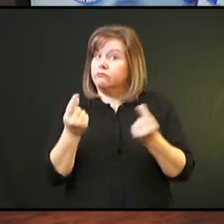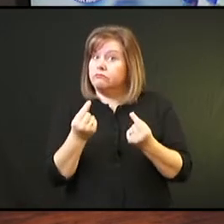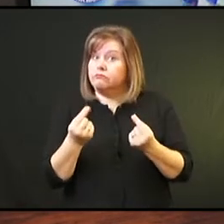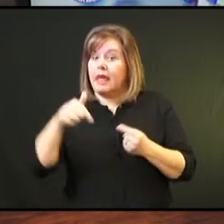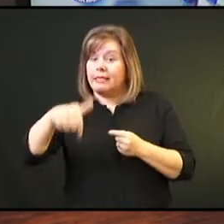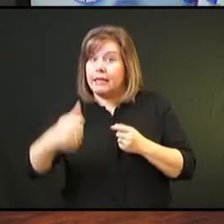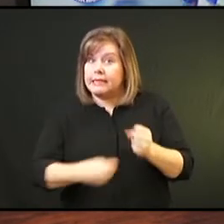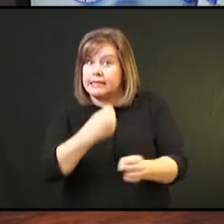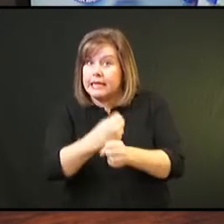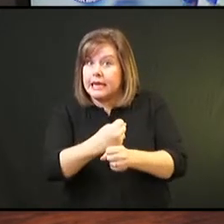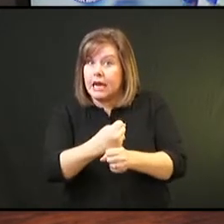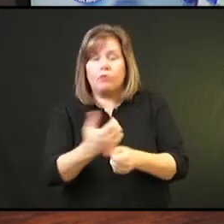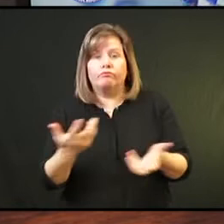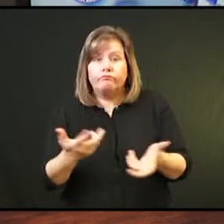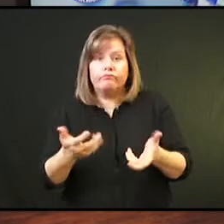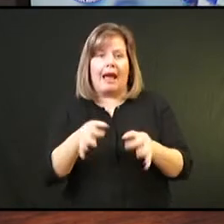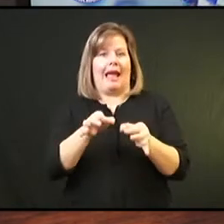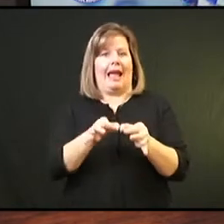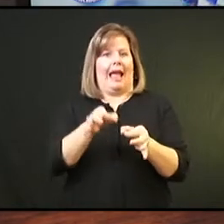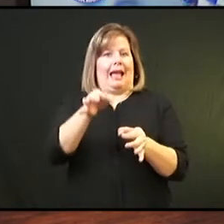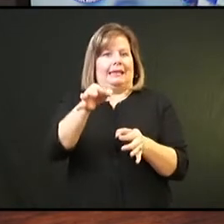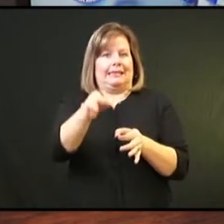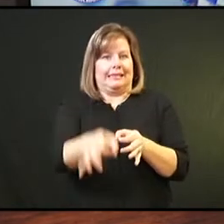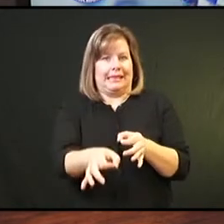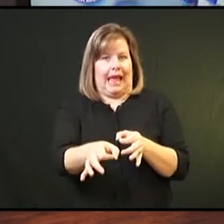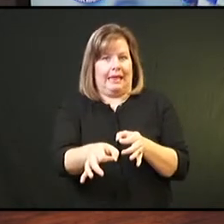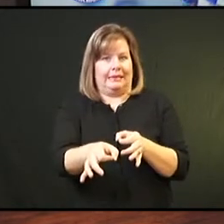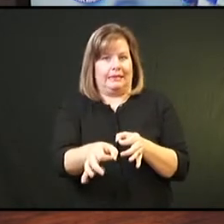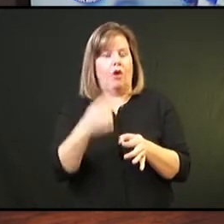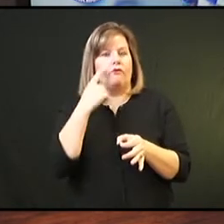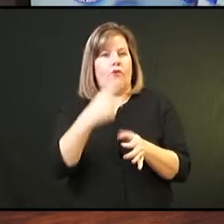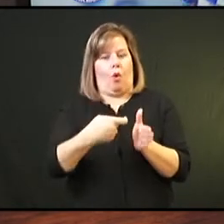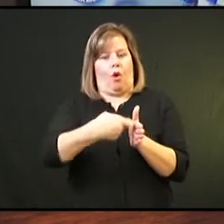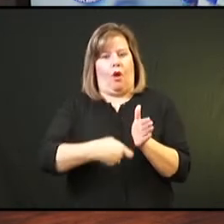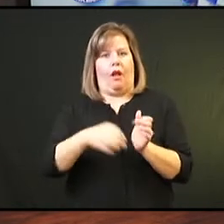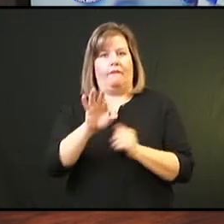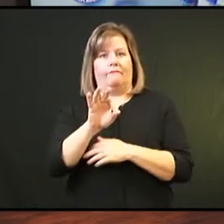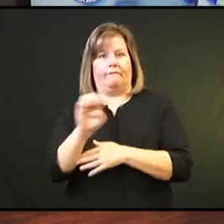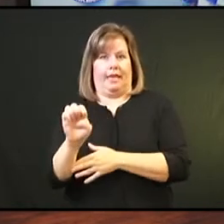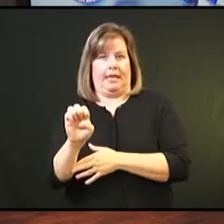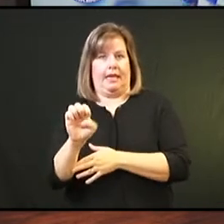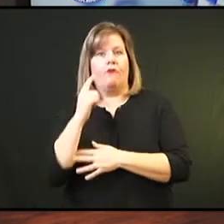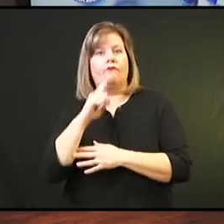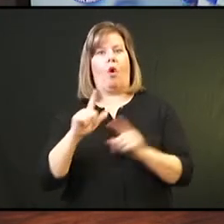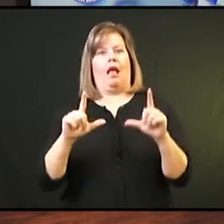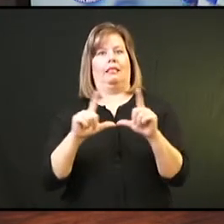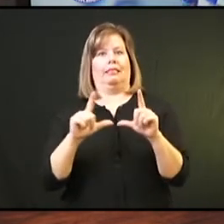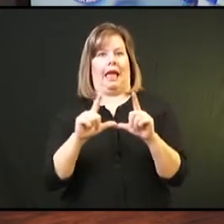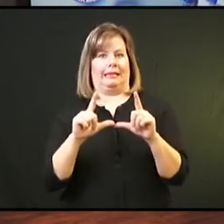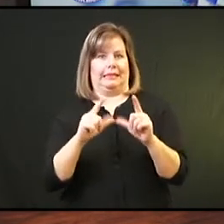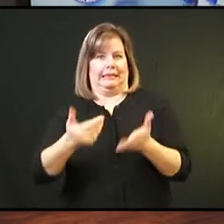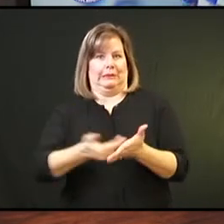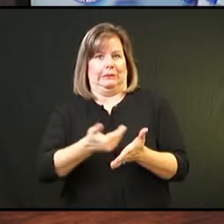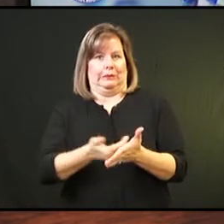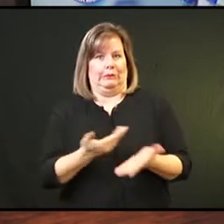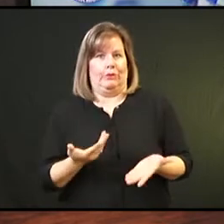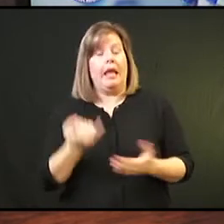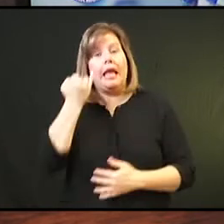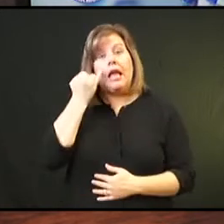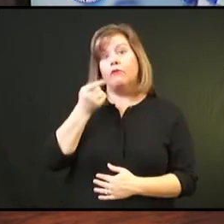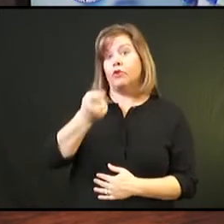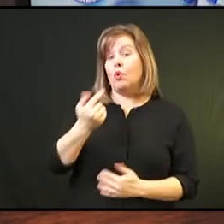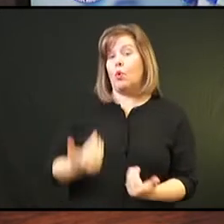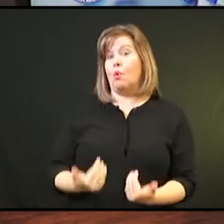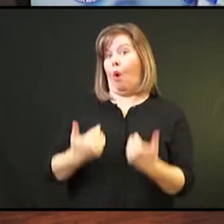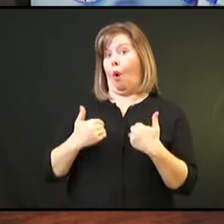we are extending the due date for the fee for those license renewals. So if you are a restaurant owner and you